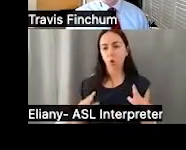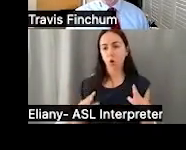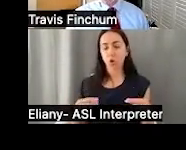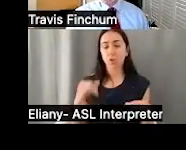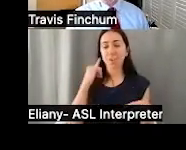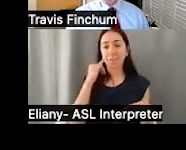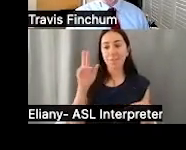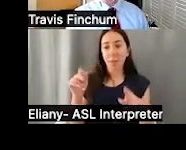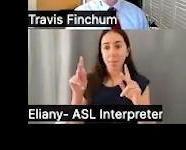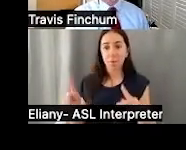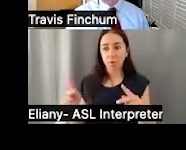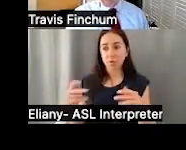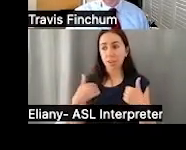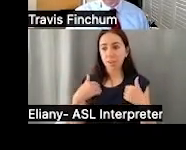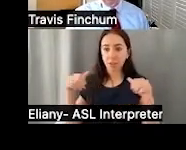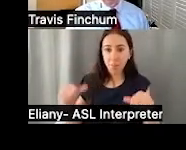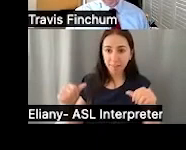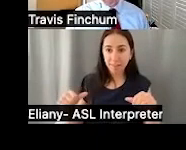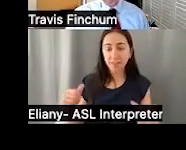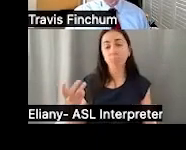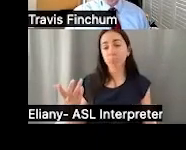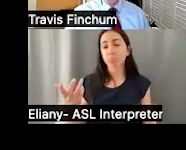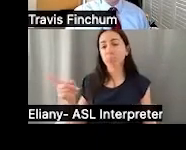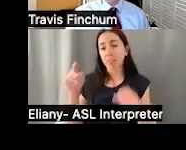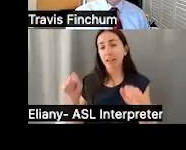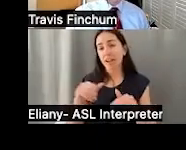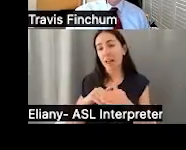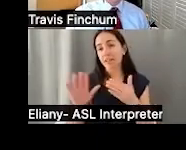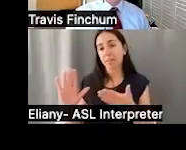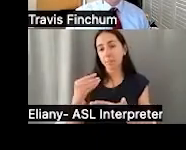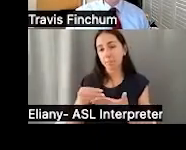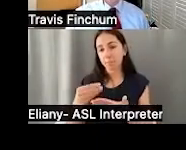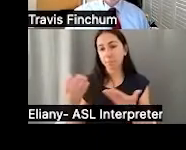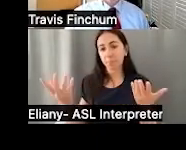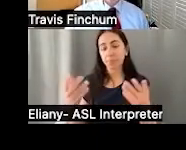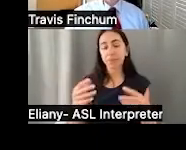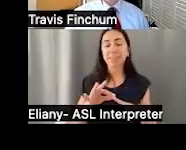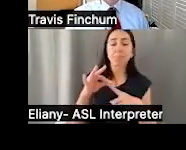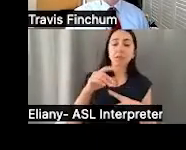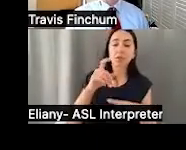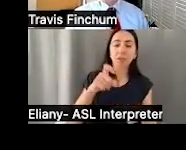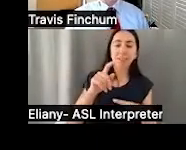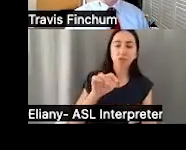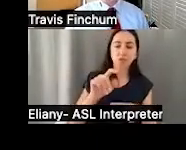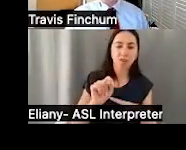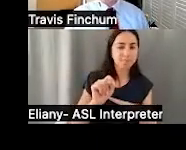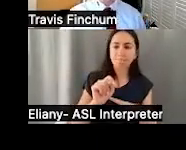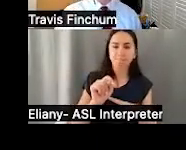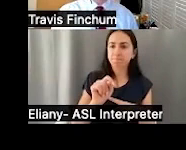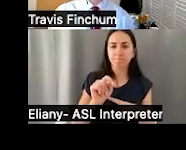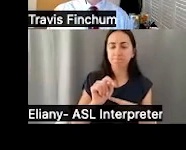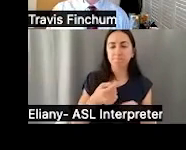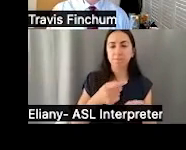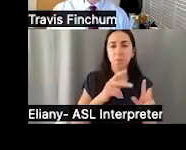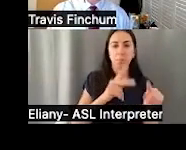beneficiary has capacity, then they can access it. Whereas with the special needs trusts, none of the special needs trusts allow the